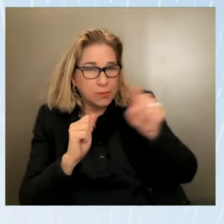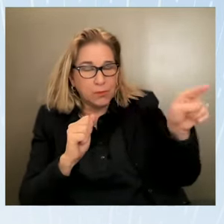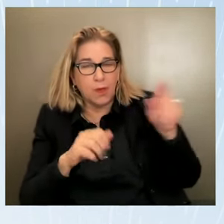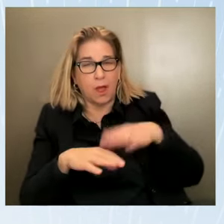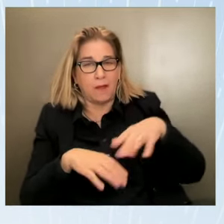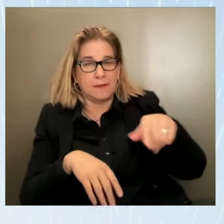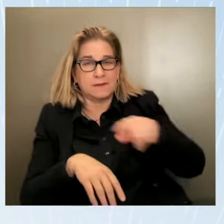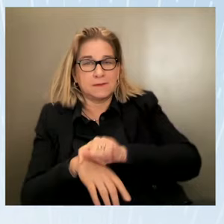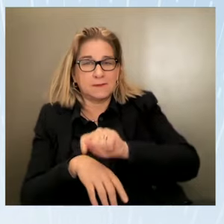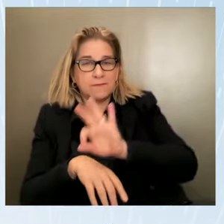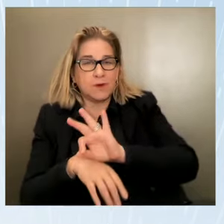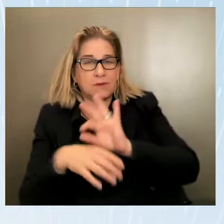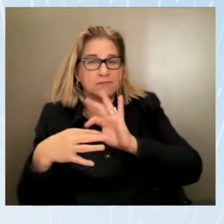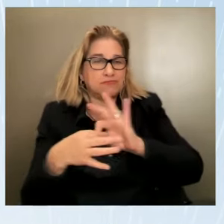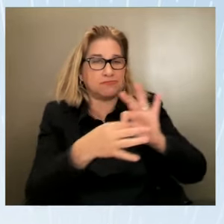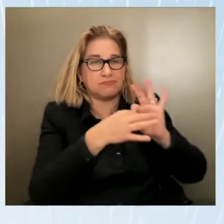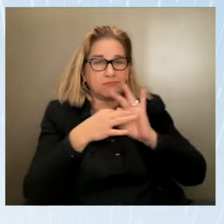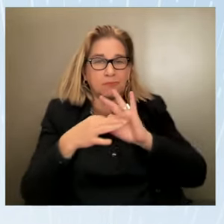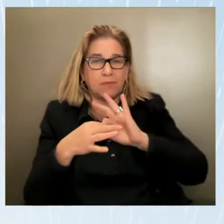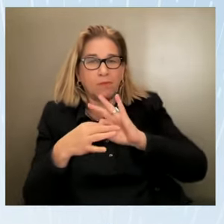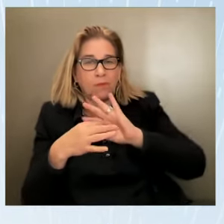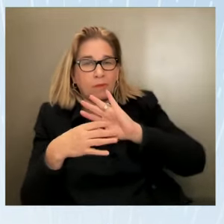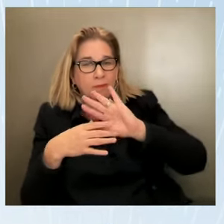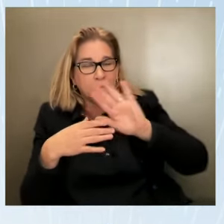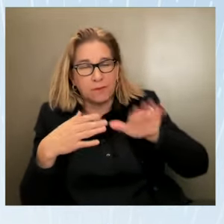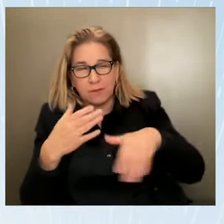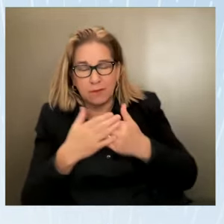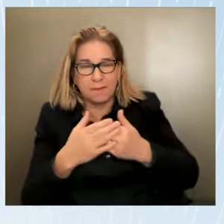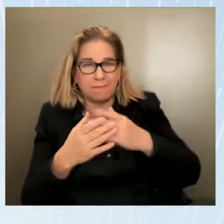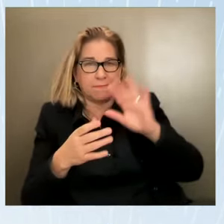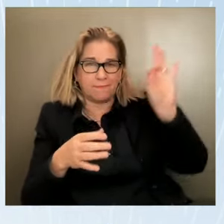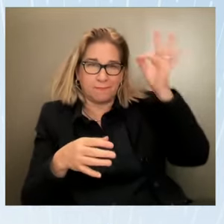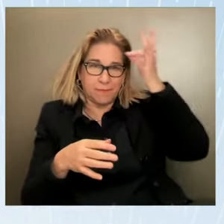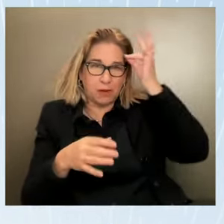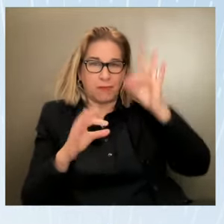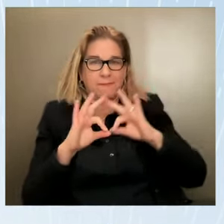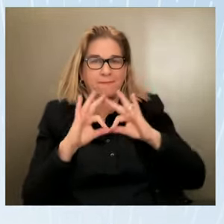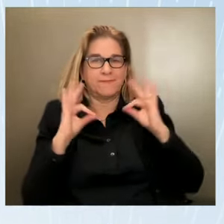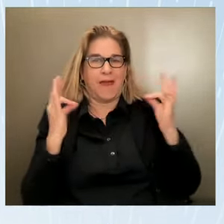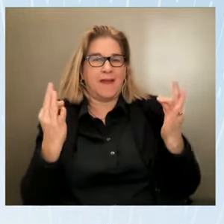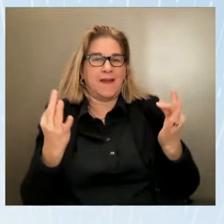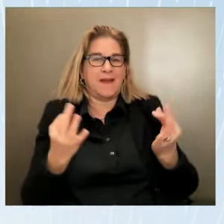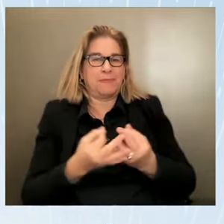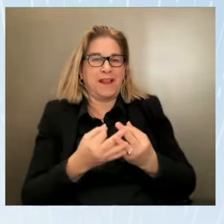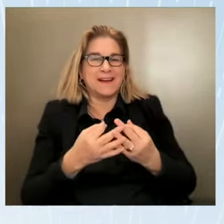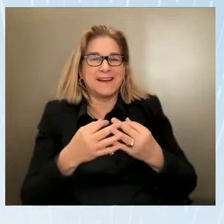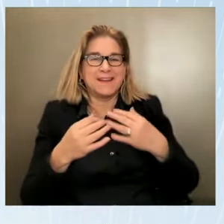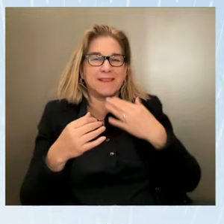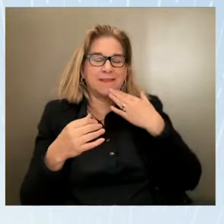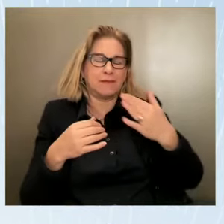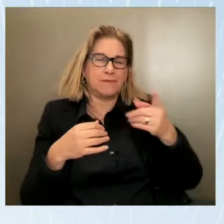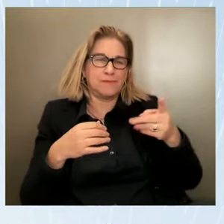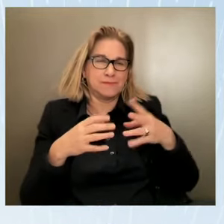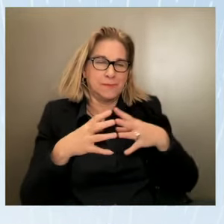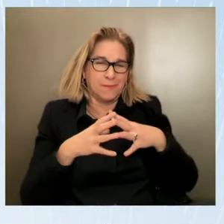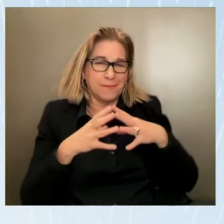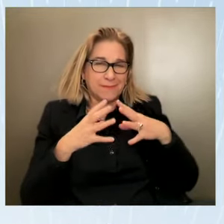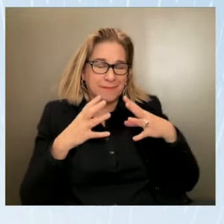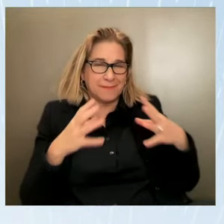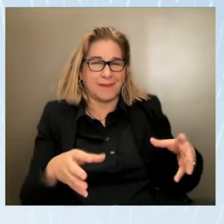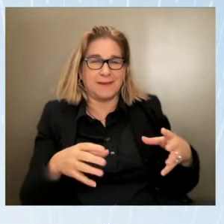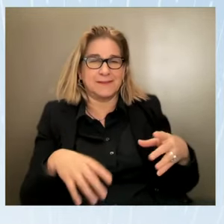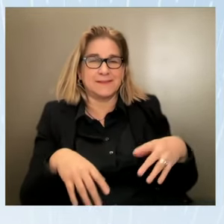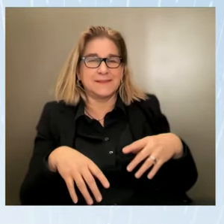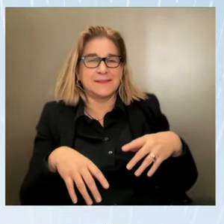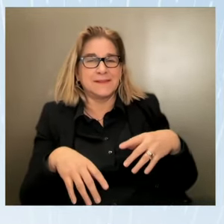federal family on these issues. Thank you very much, Deputy Secretary. And also just want to underscore something that you